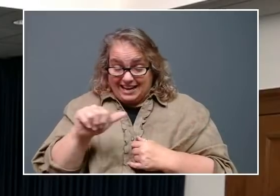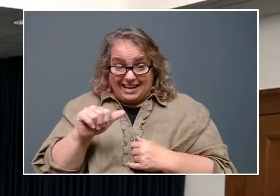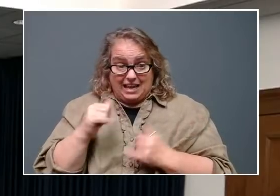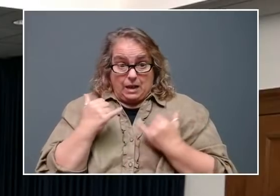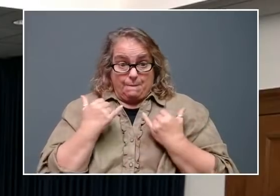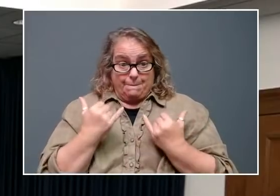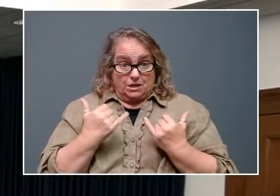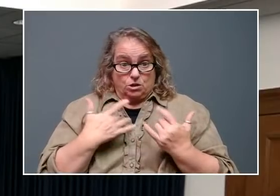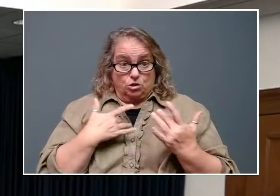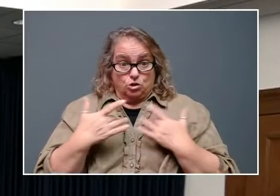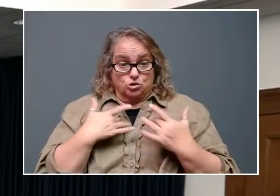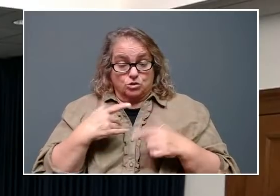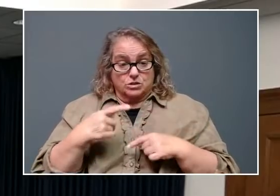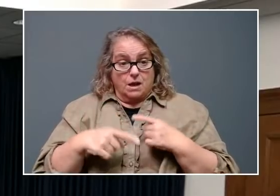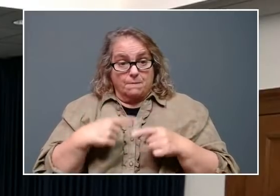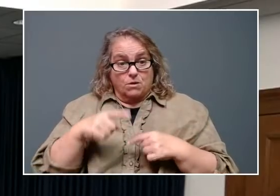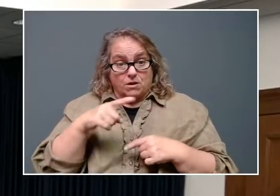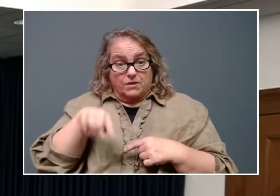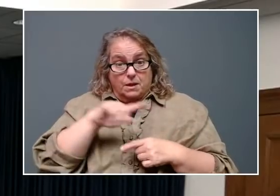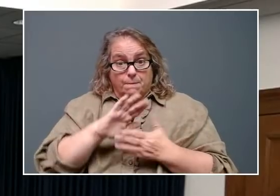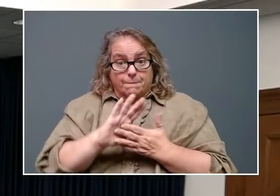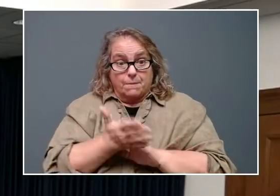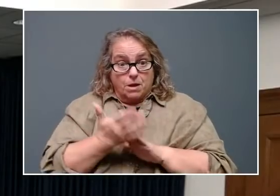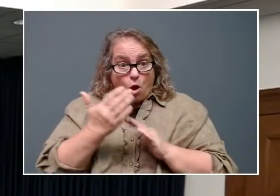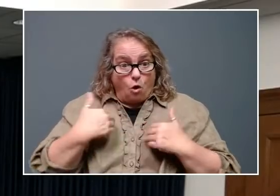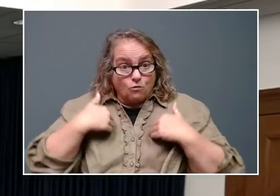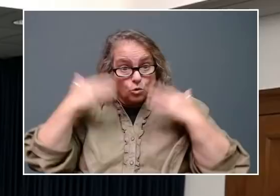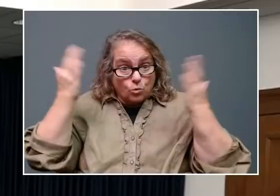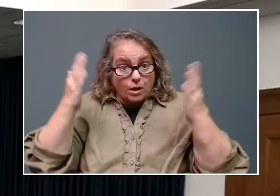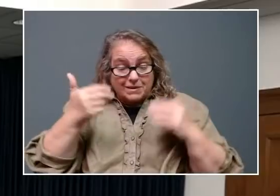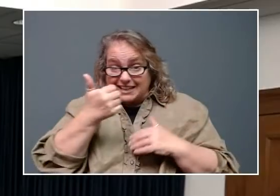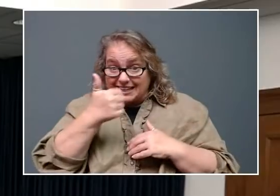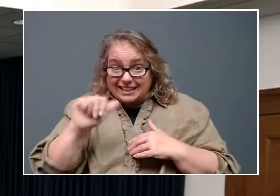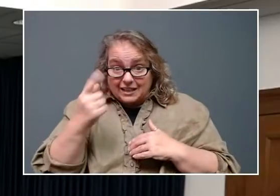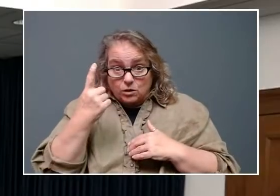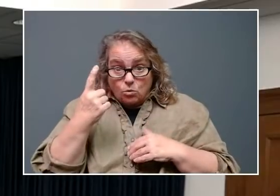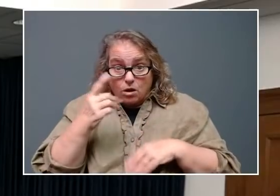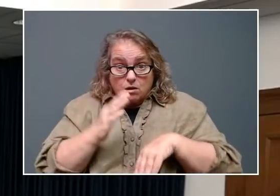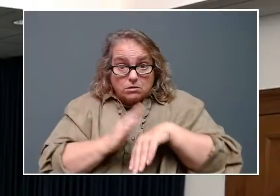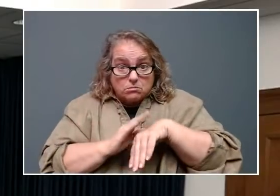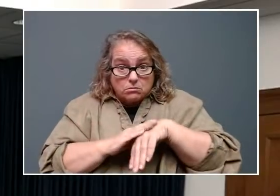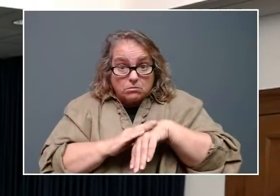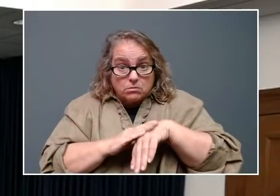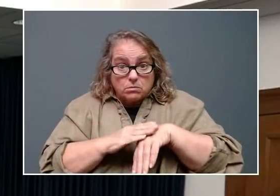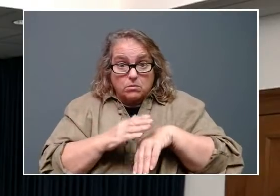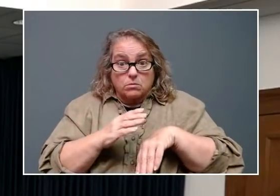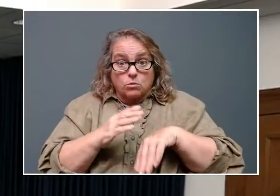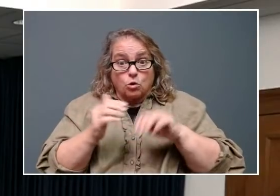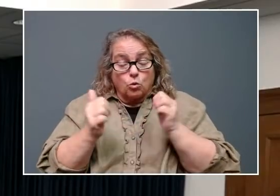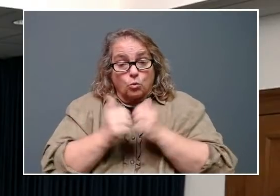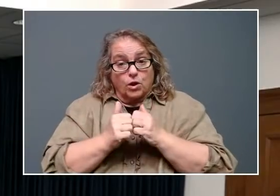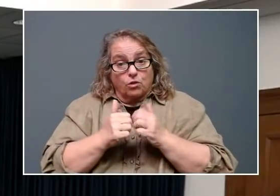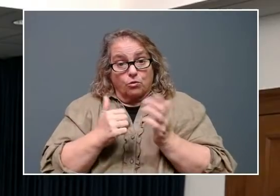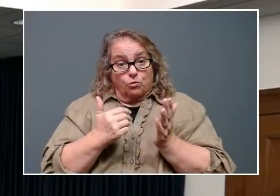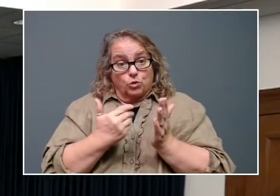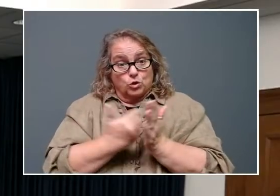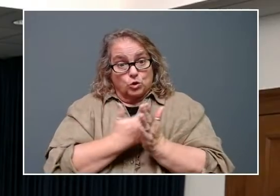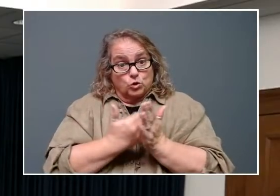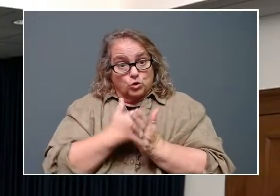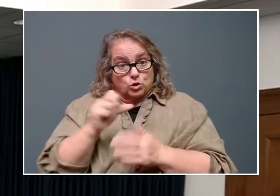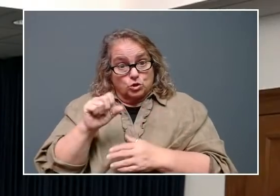concerns about them becoming overwhelmed with this, what looks like a new surge